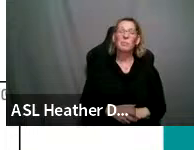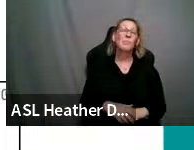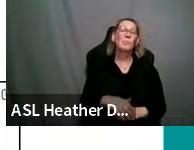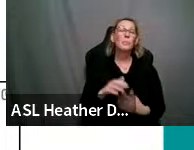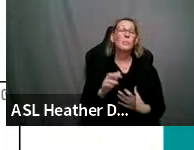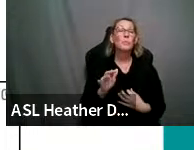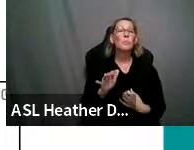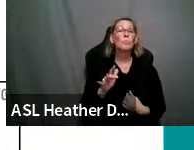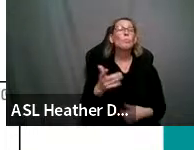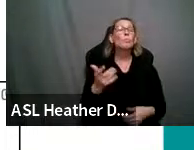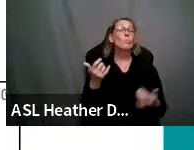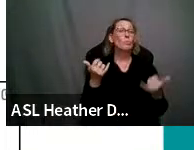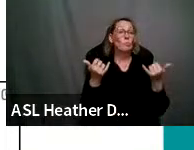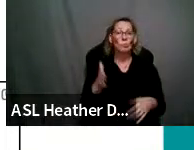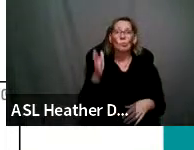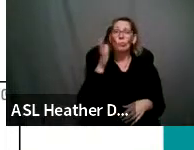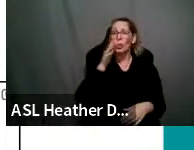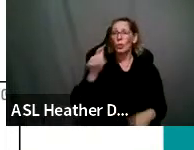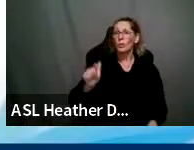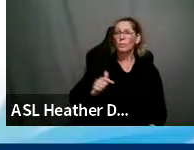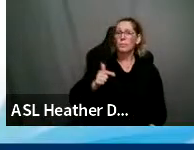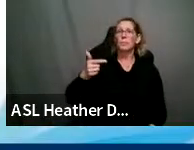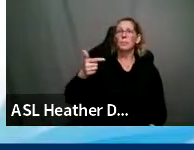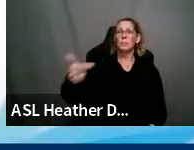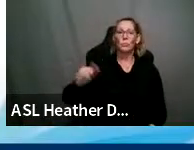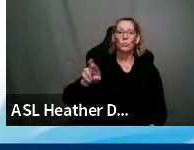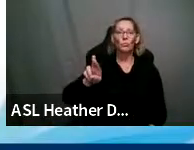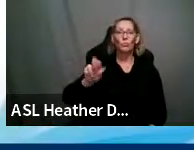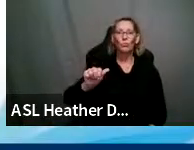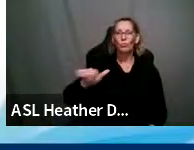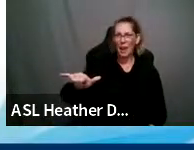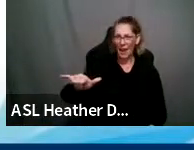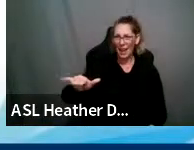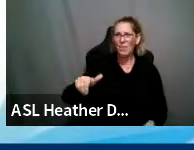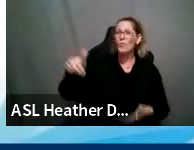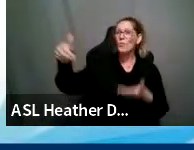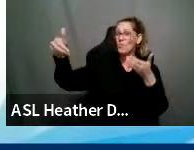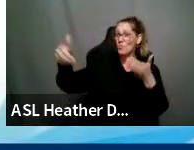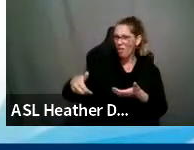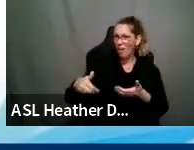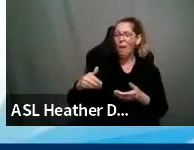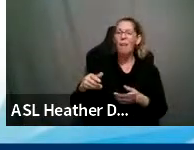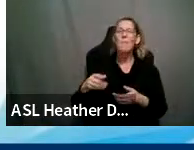And with that said, I'm going to turn it over to you, Ray, for a welcome and program overview.